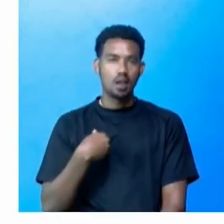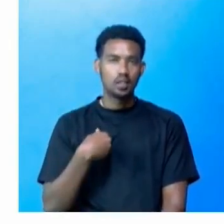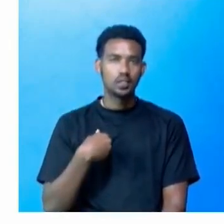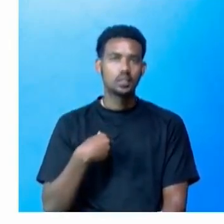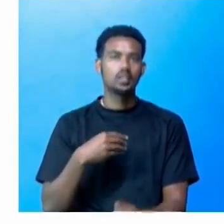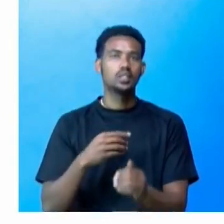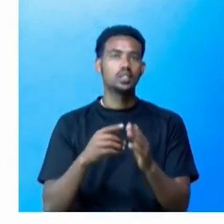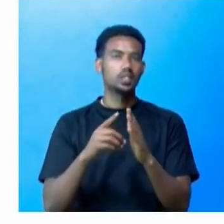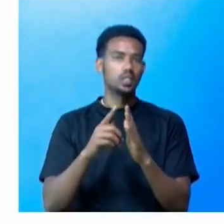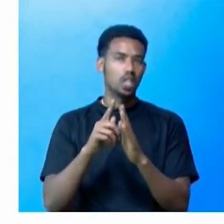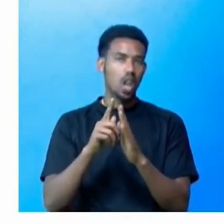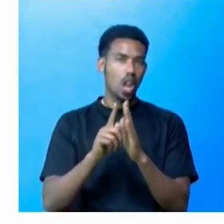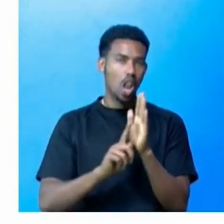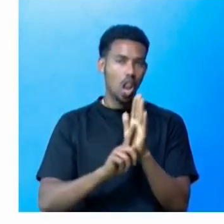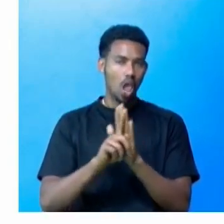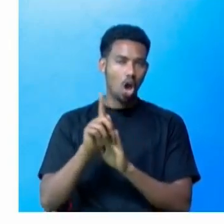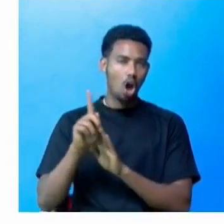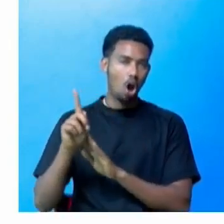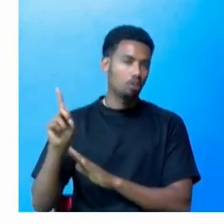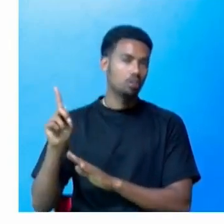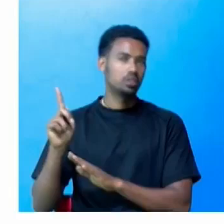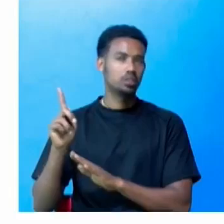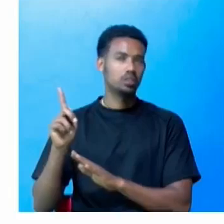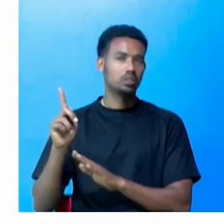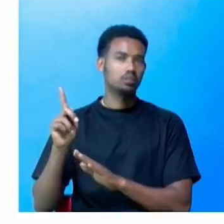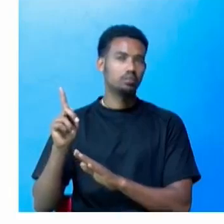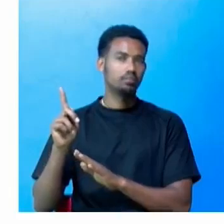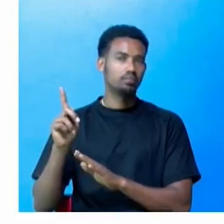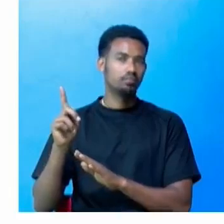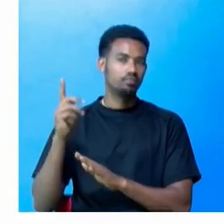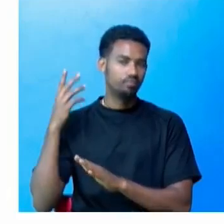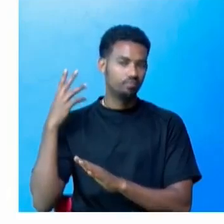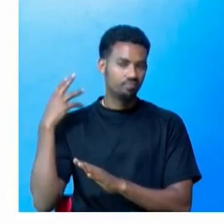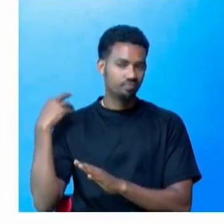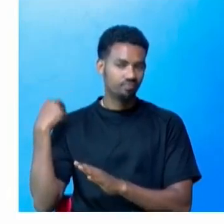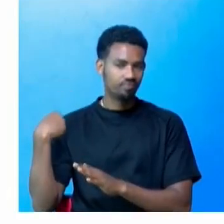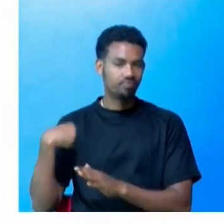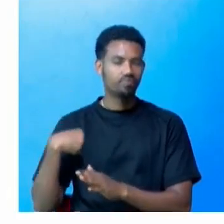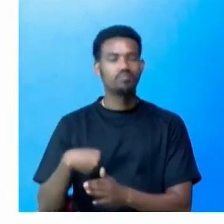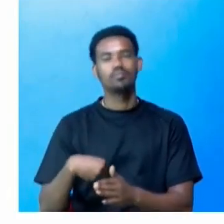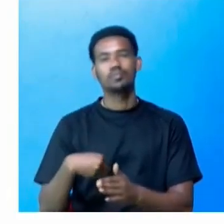long, here is we can use comma,